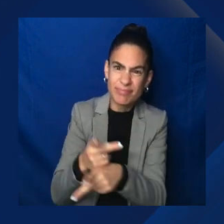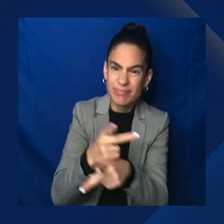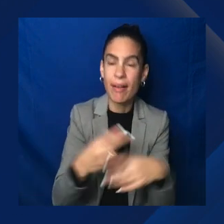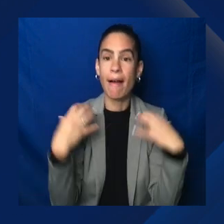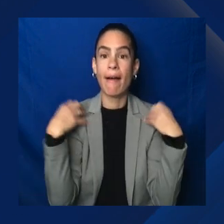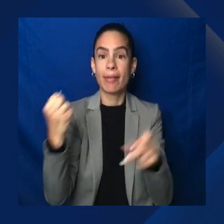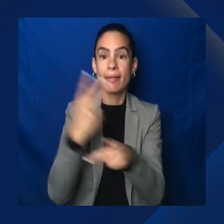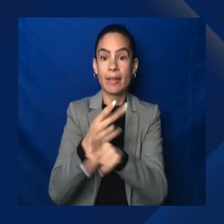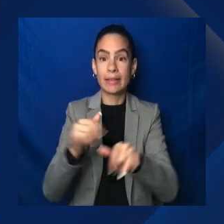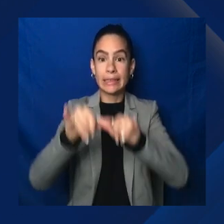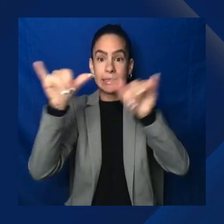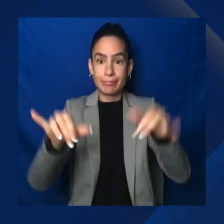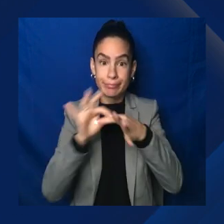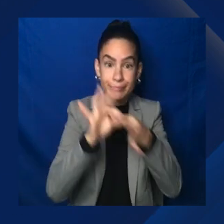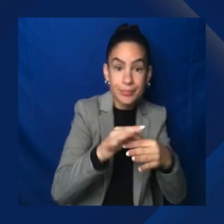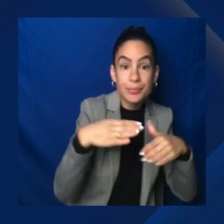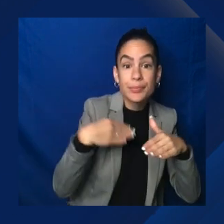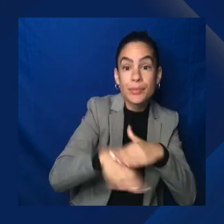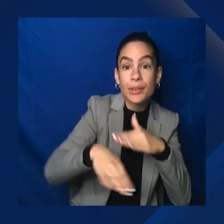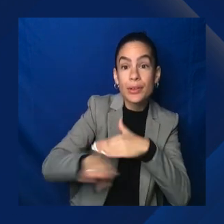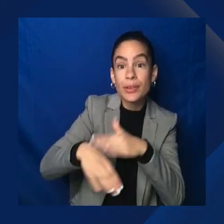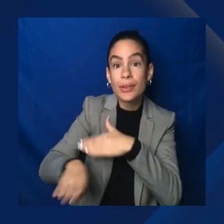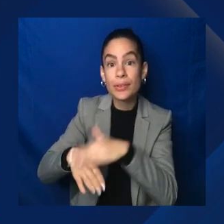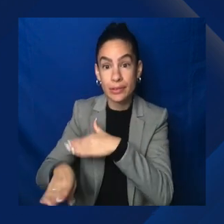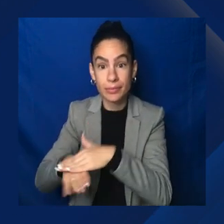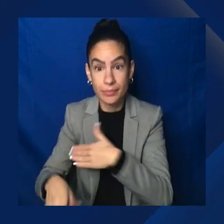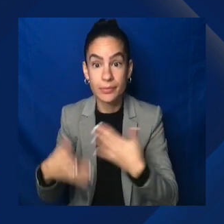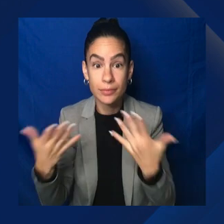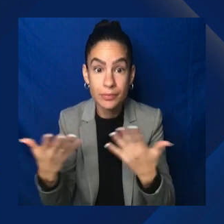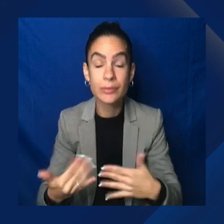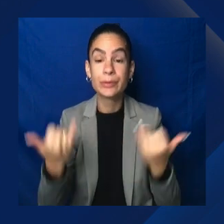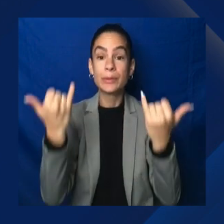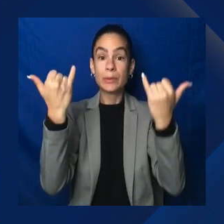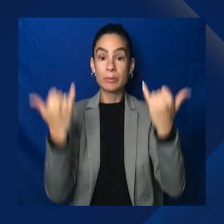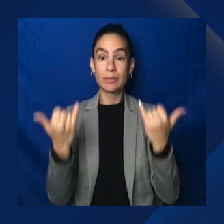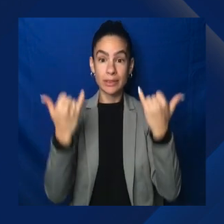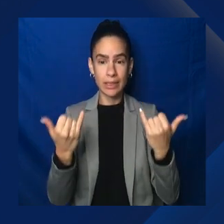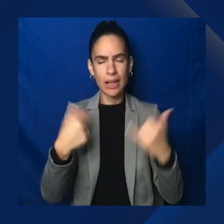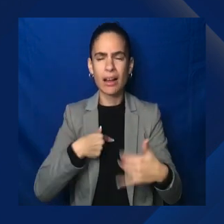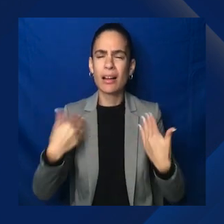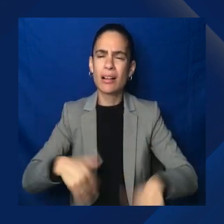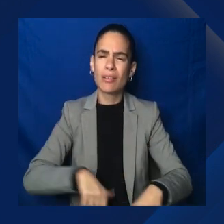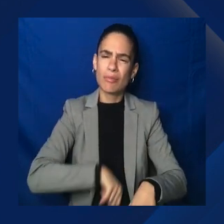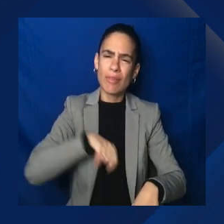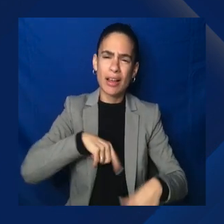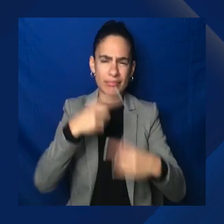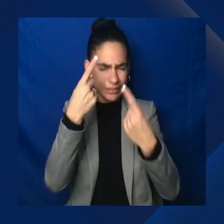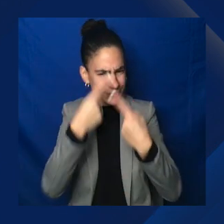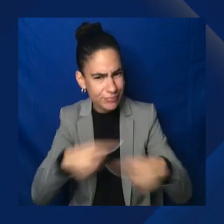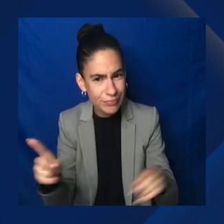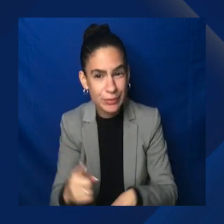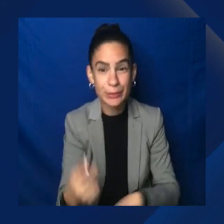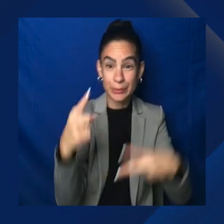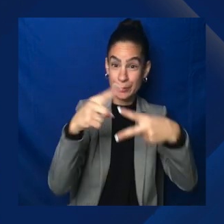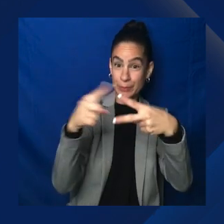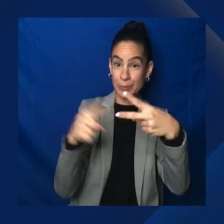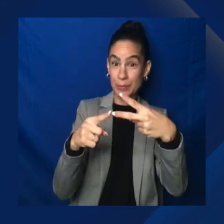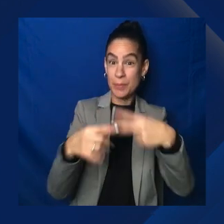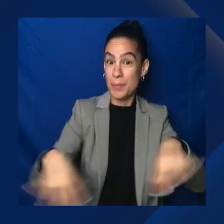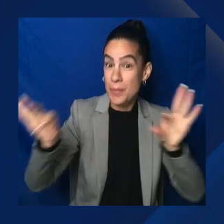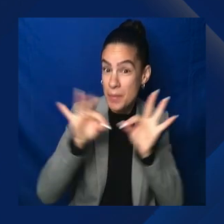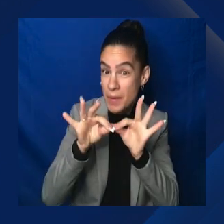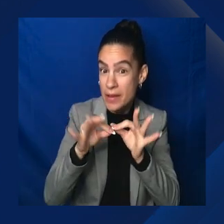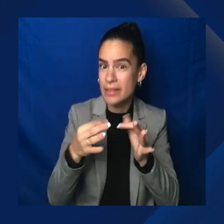care. Today, I am proud to announce 2 important steps that we are taking to improve coverage and